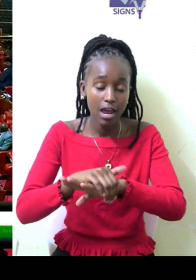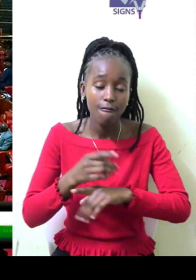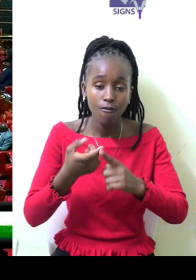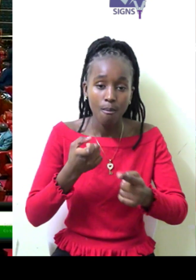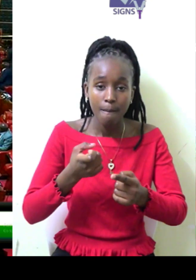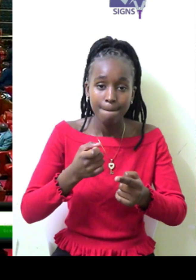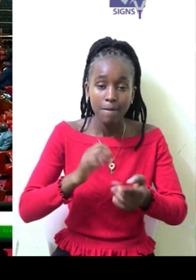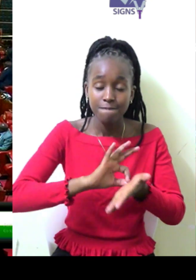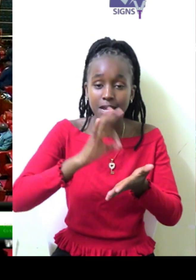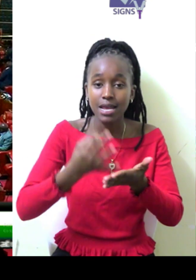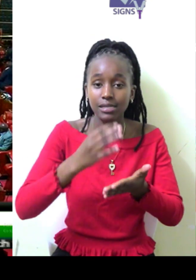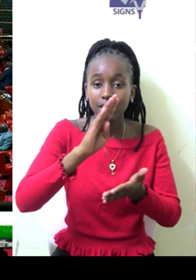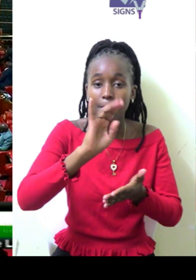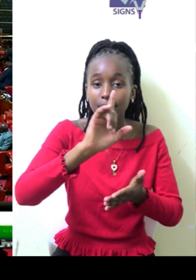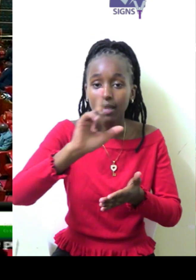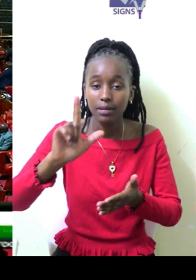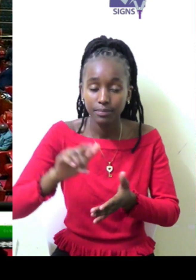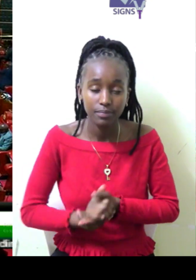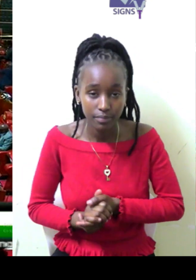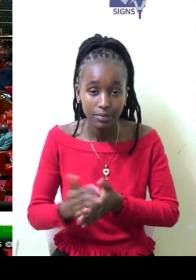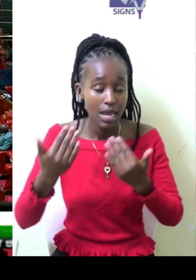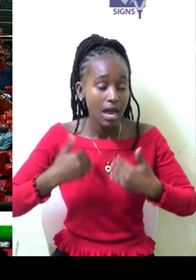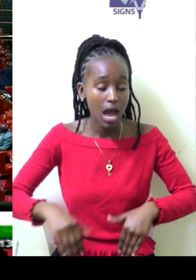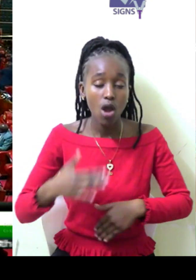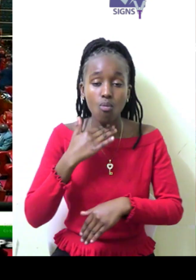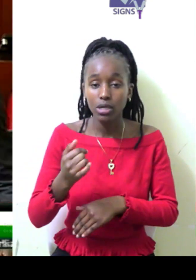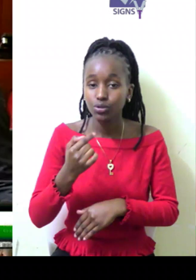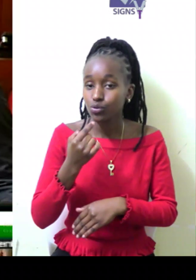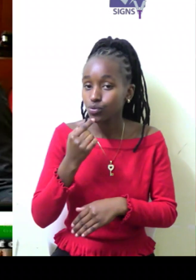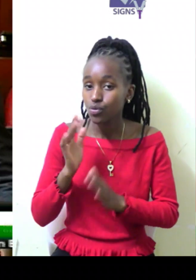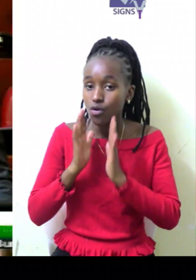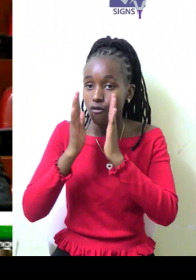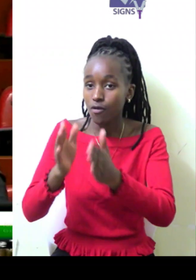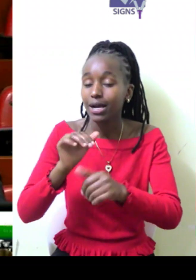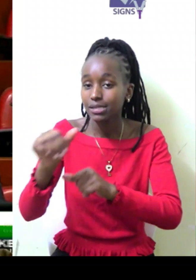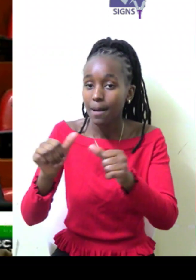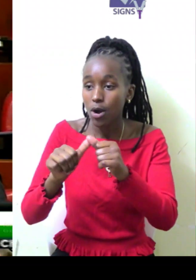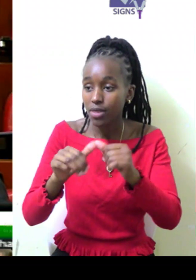regard to this finance bill. Honorable Speaker, I want to restrict myself to the housing thing.